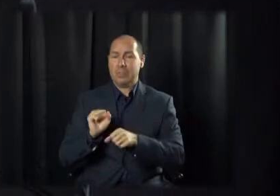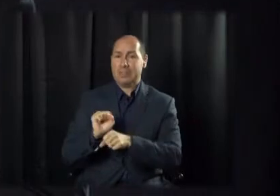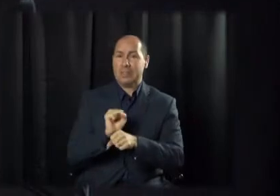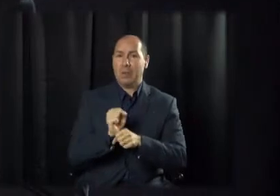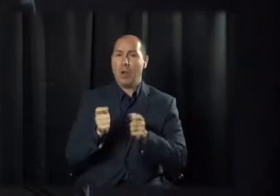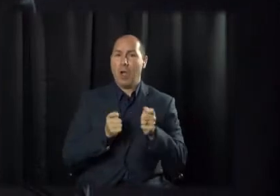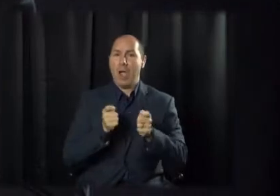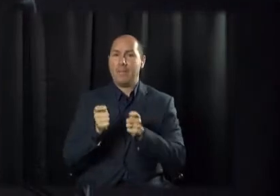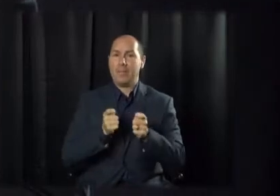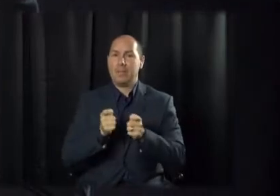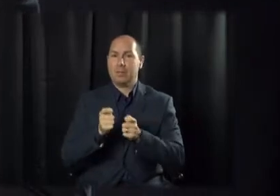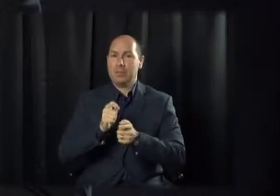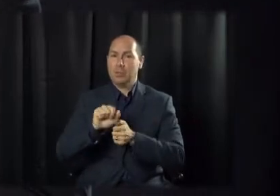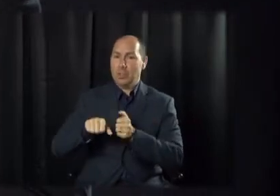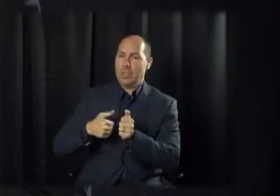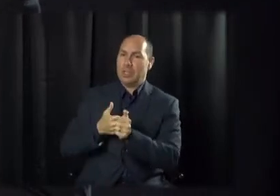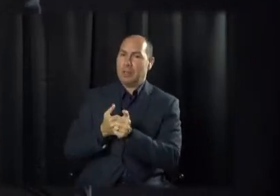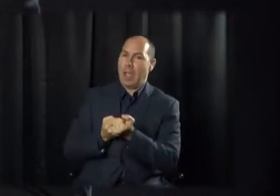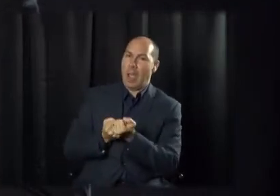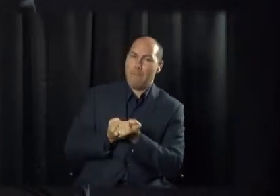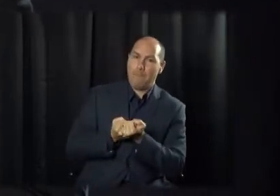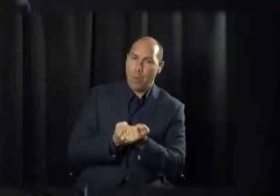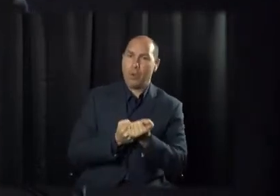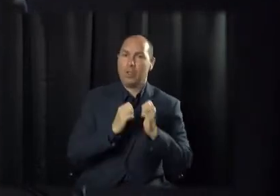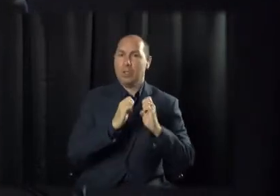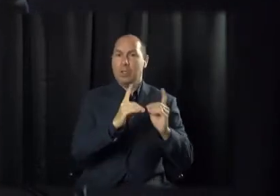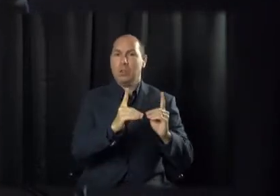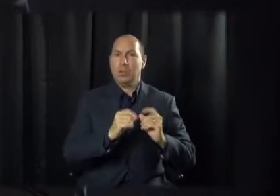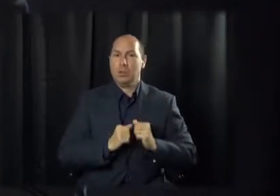to take place. I spent 5 years as a vice